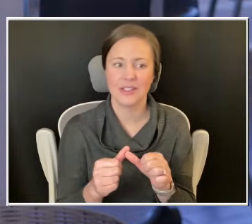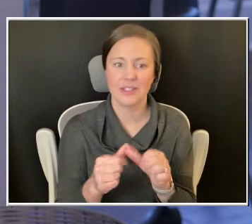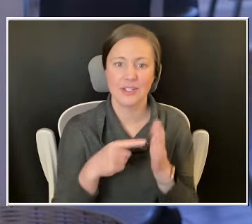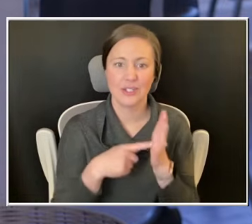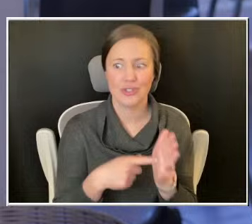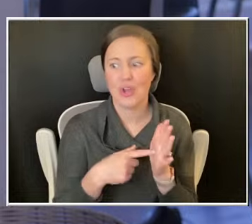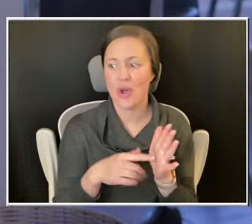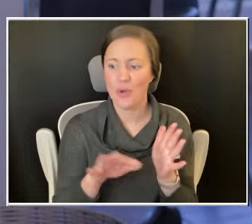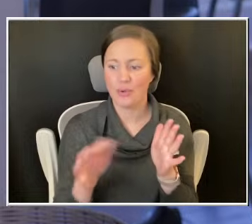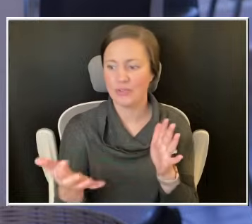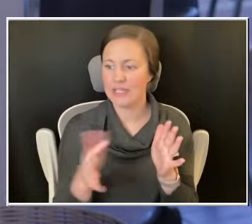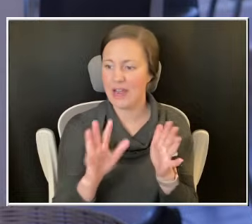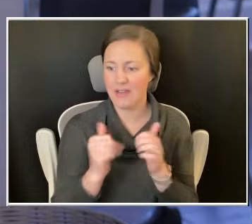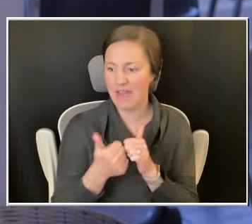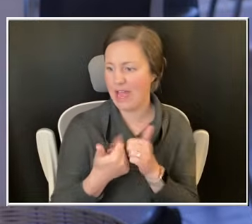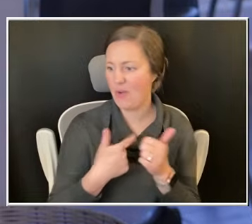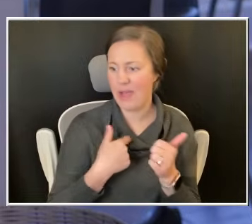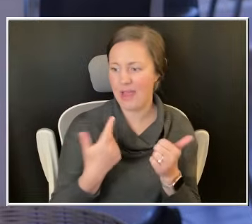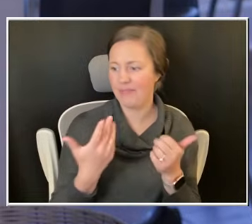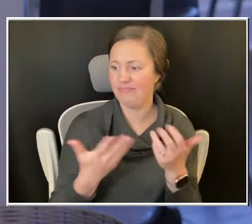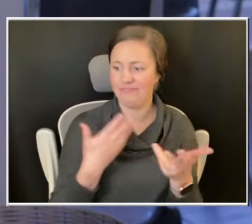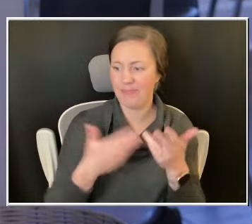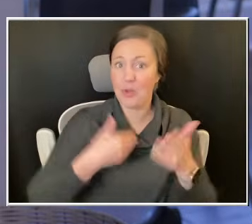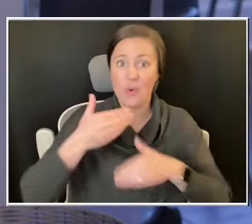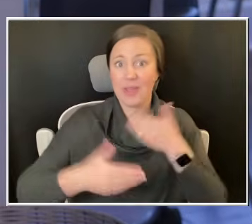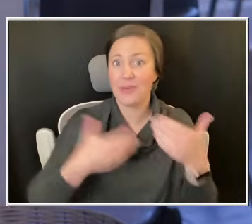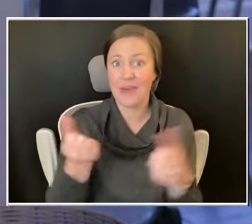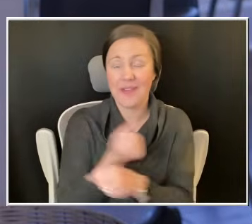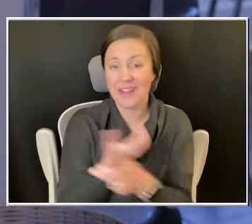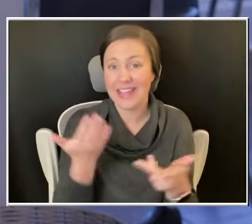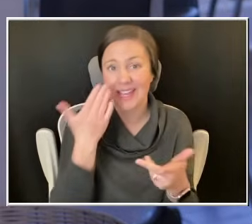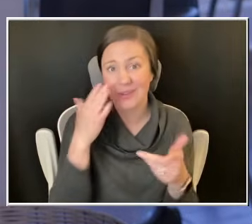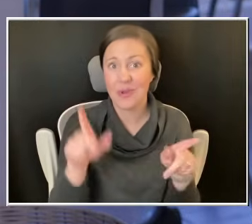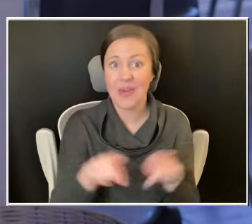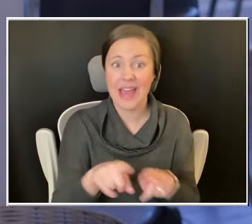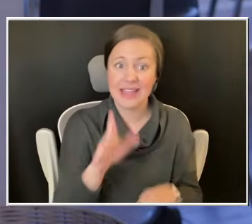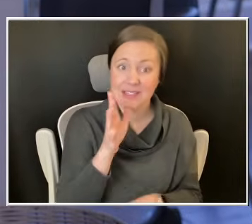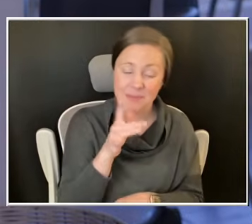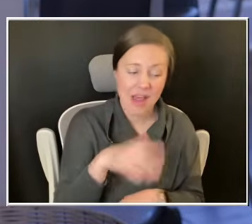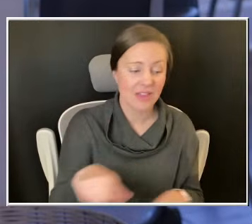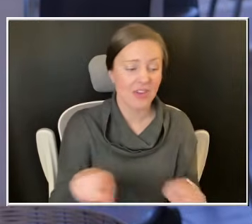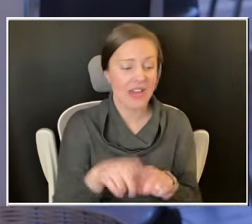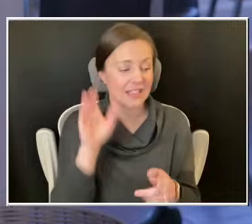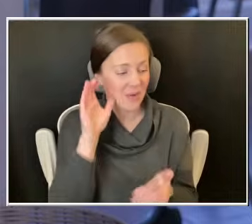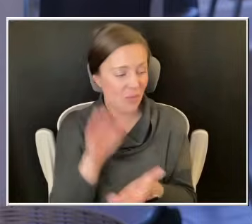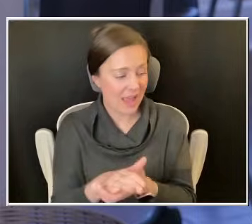through all of this as a mother, as a wife, as a friend.